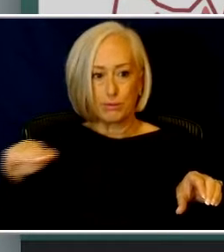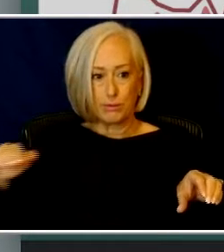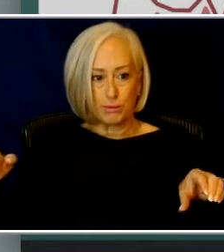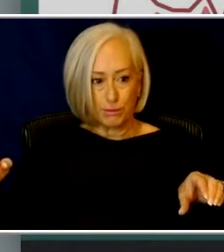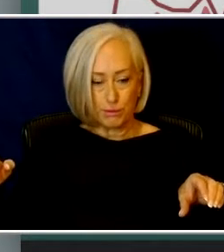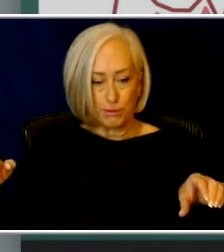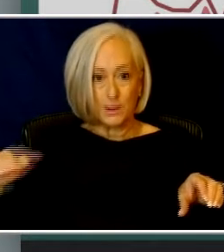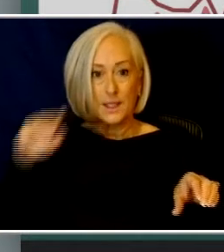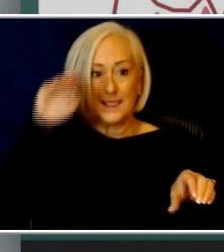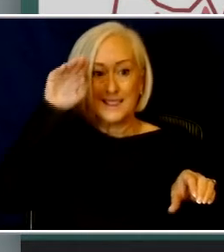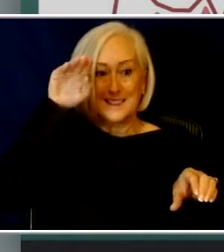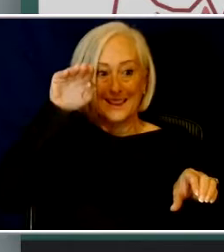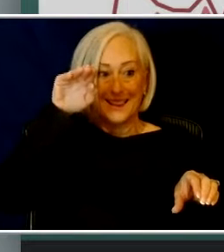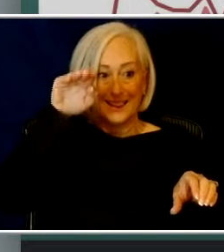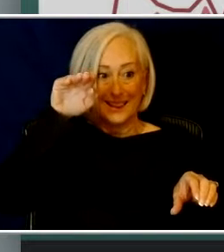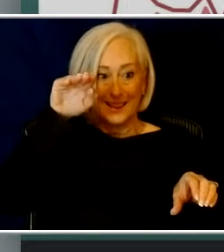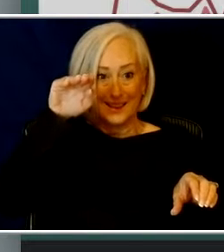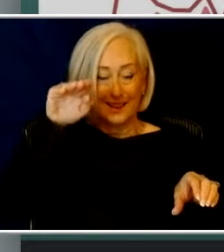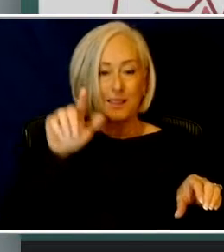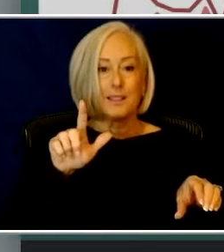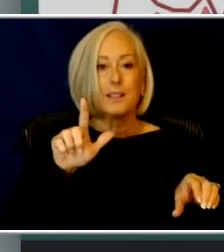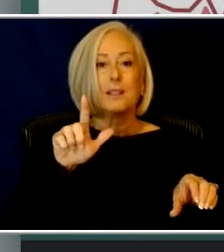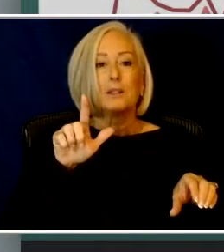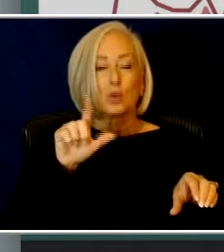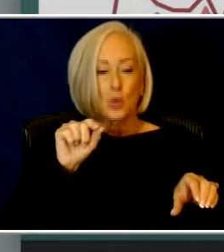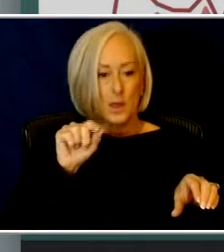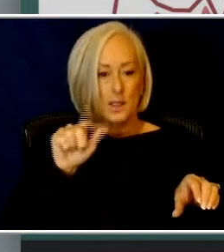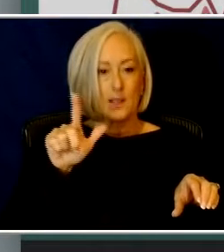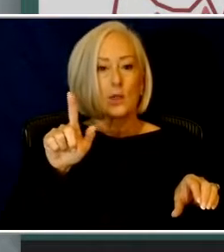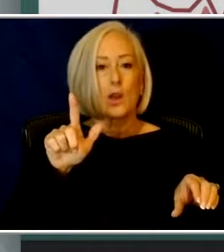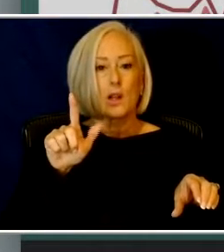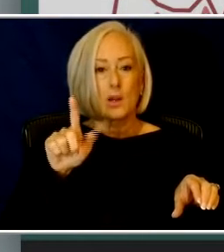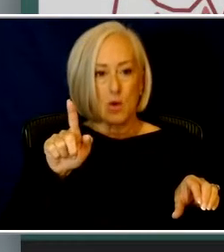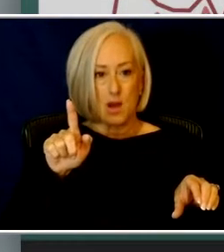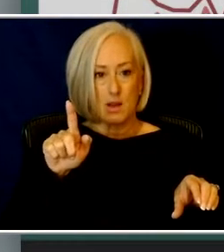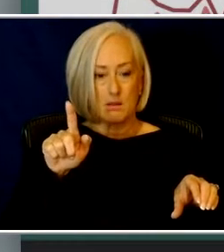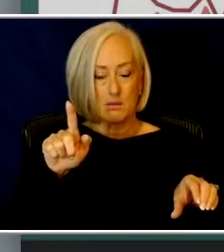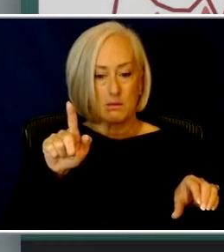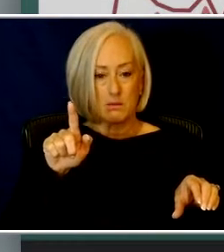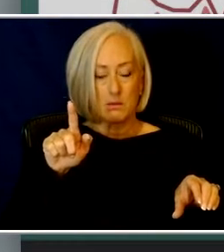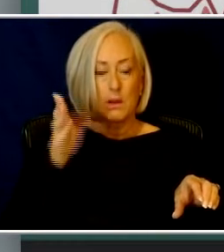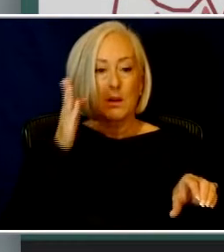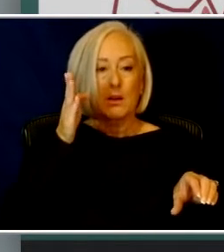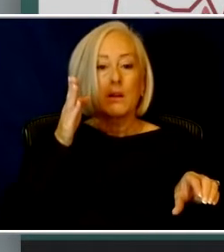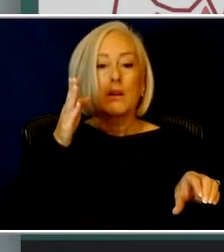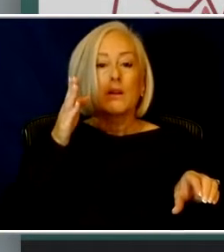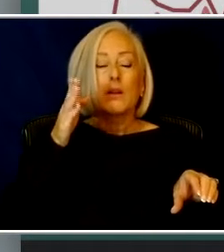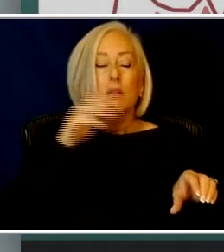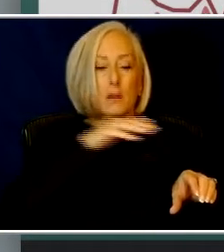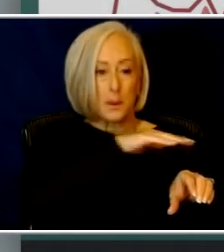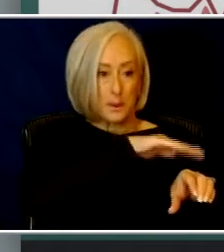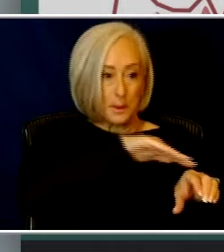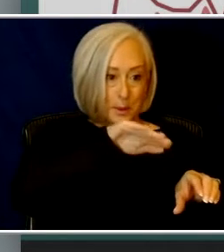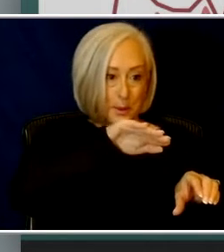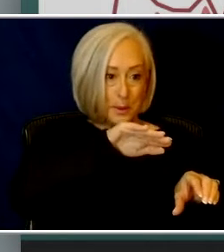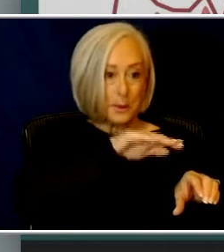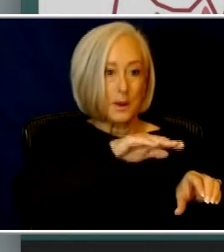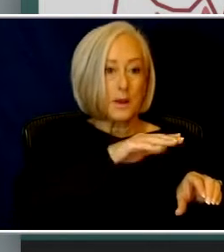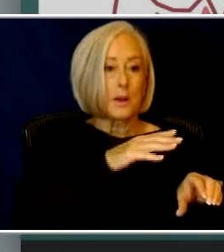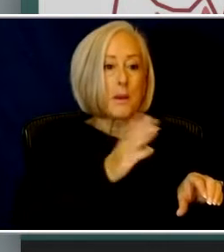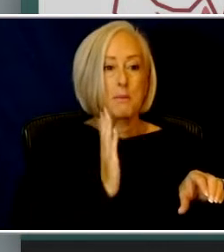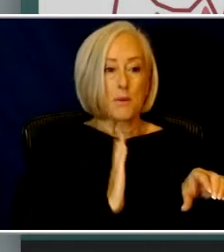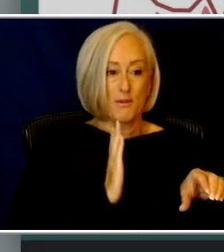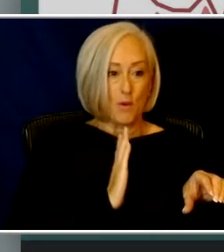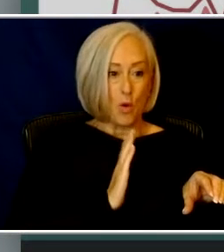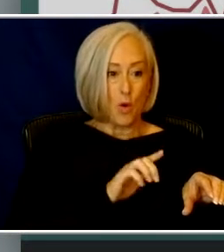To the left of the curve is a capacity we had prior to that. And you can see it's relatively good. Low means good